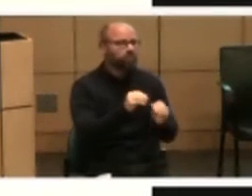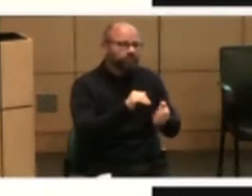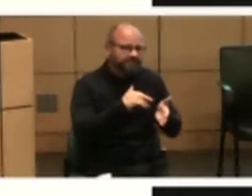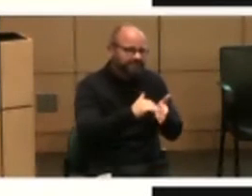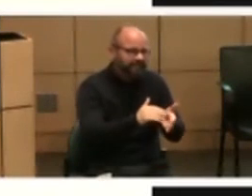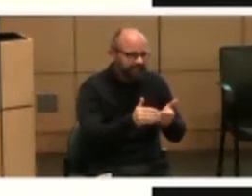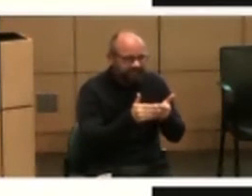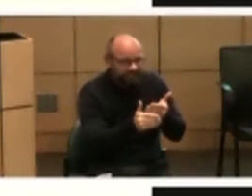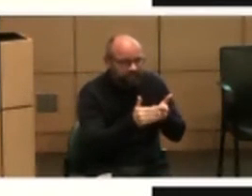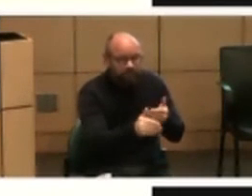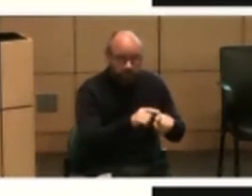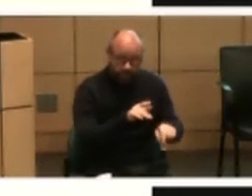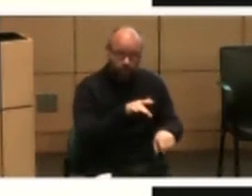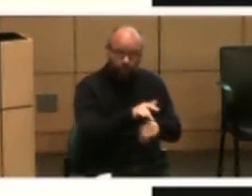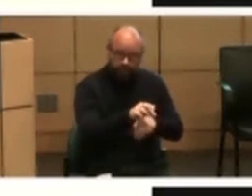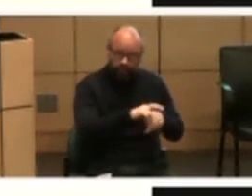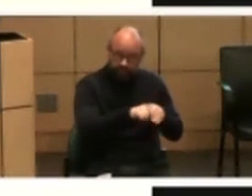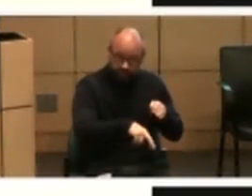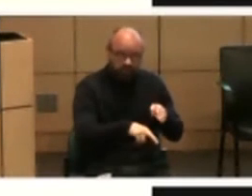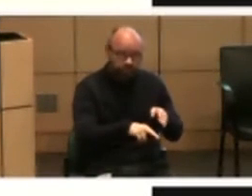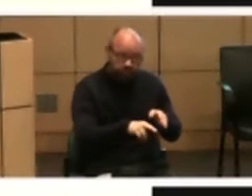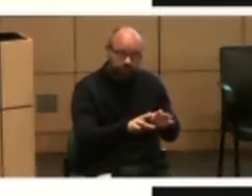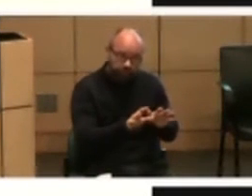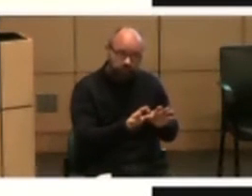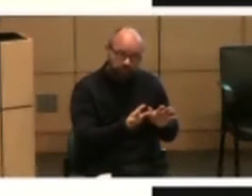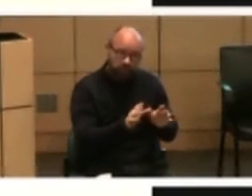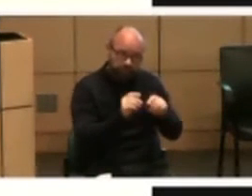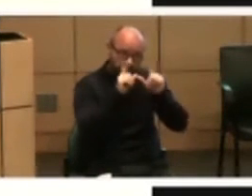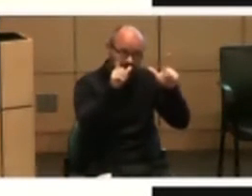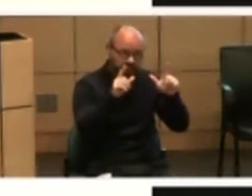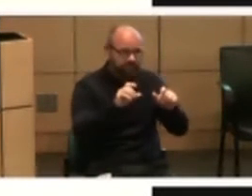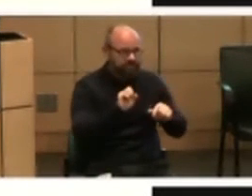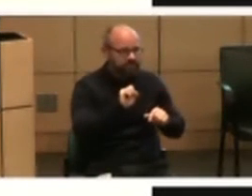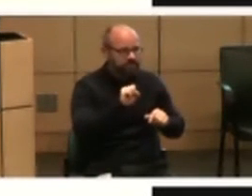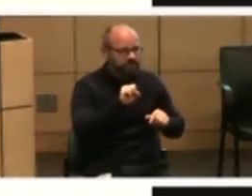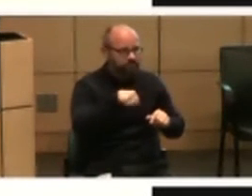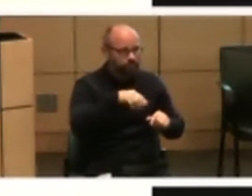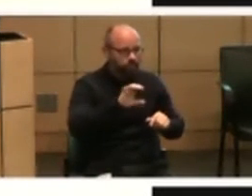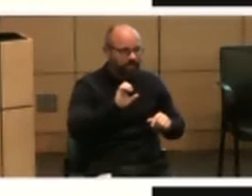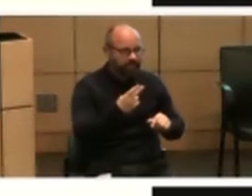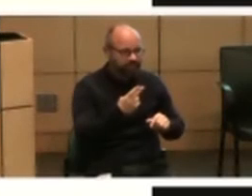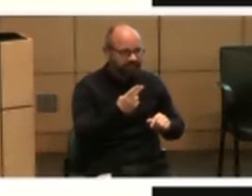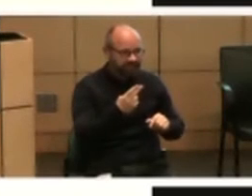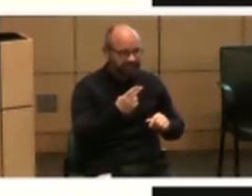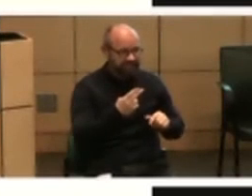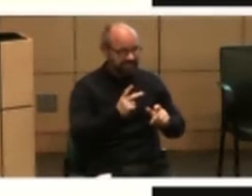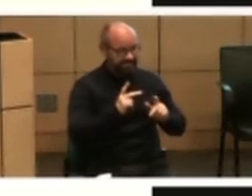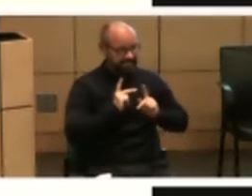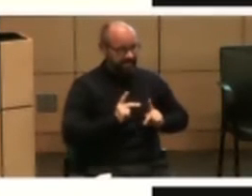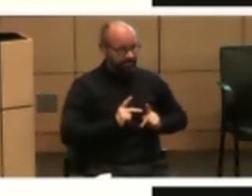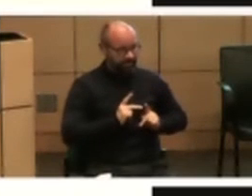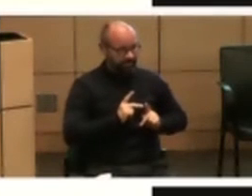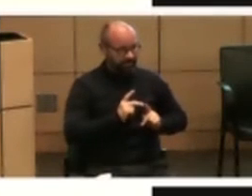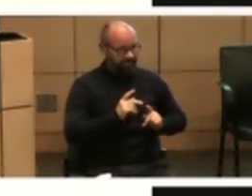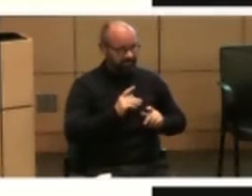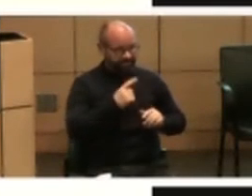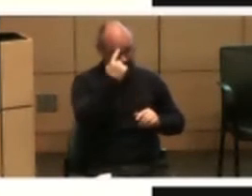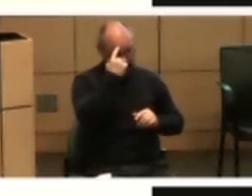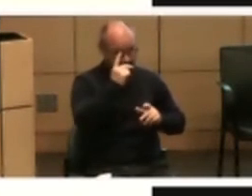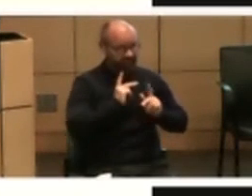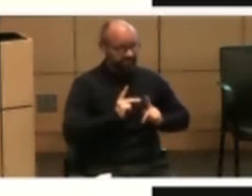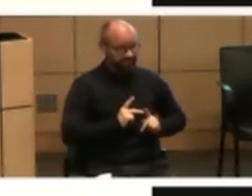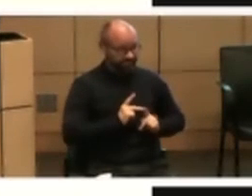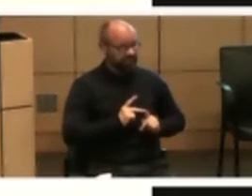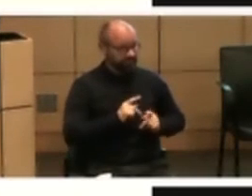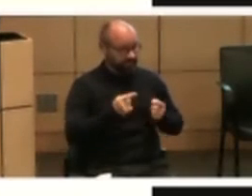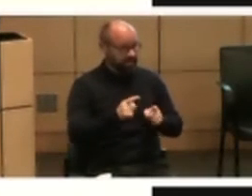were pretty surprising because squelch is usually a pretty small psychophysical phenomenon, but in this two-talker masker we found a pretty robust effect that we